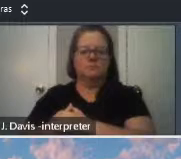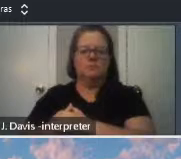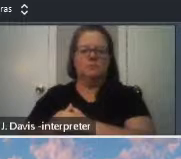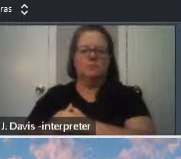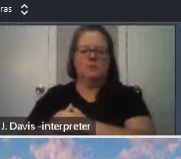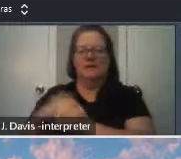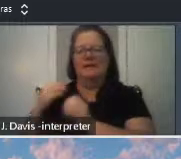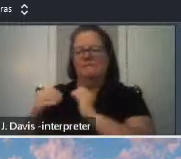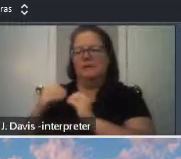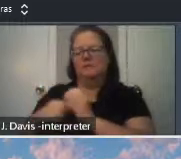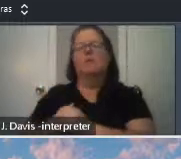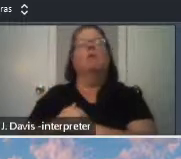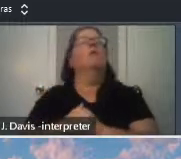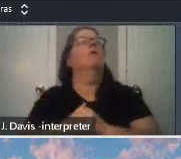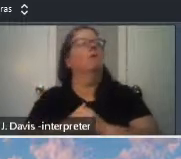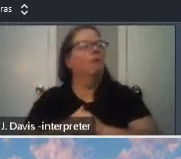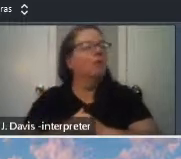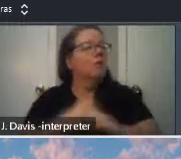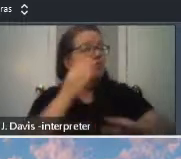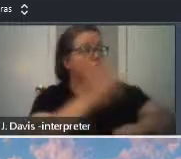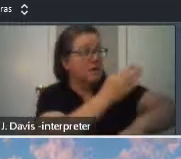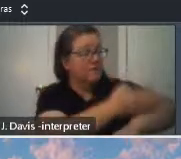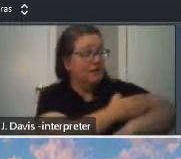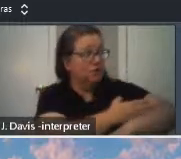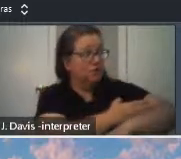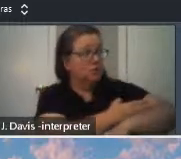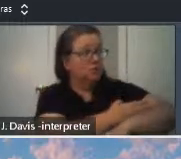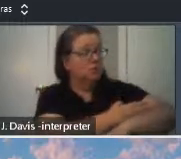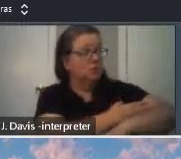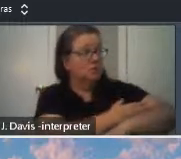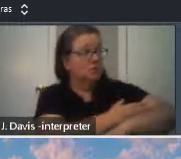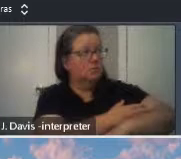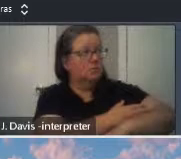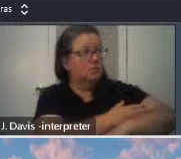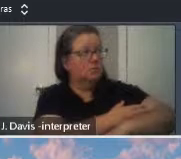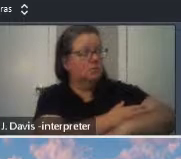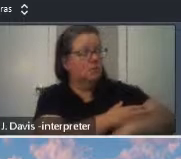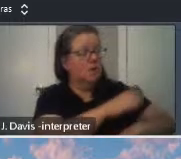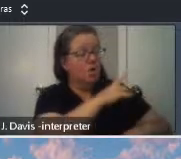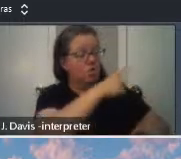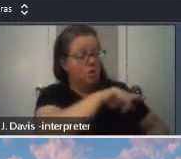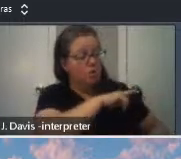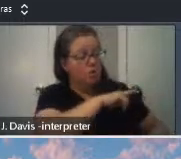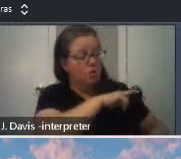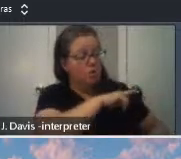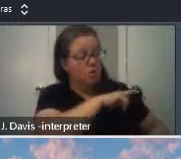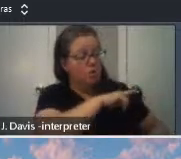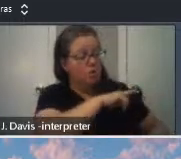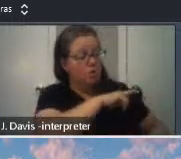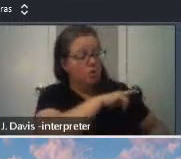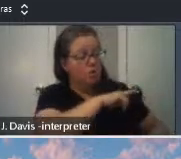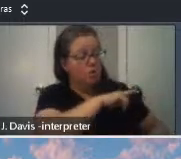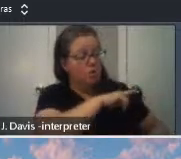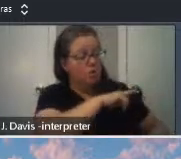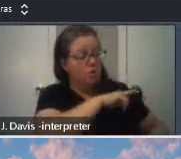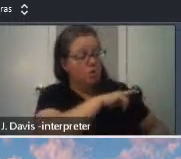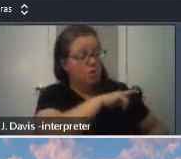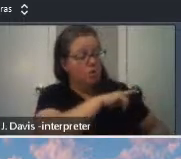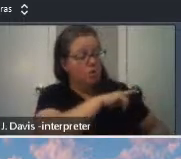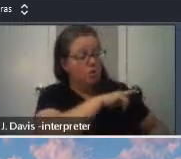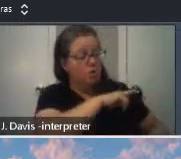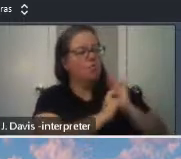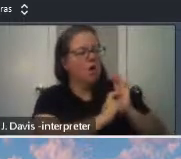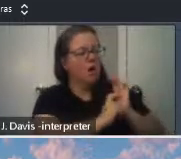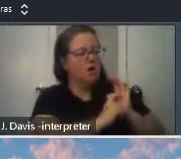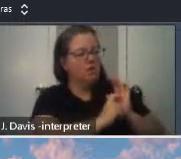correct that if necessary. Okay, so it's the renovation, apparently the renovation of those older homes are not a requirement